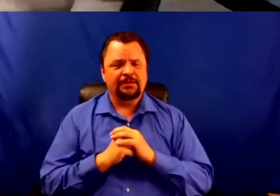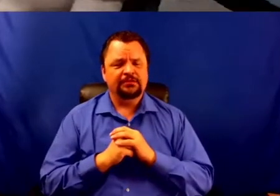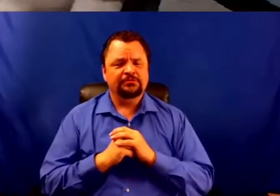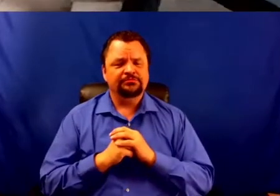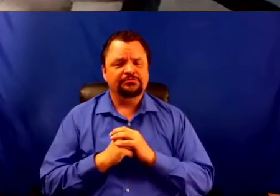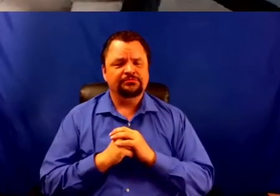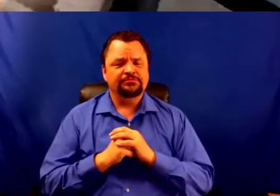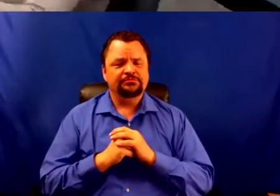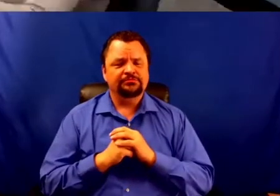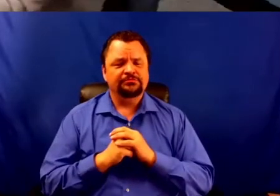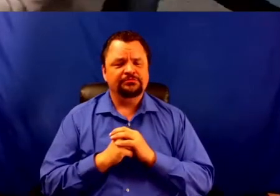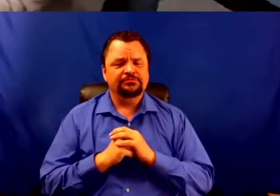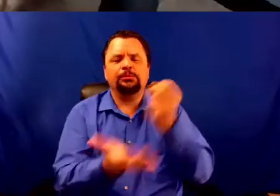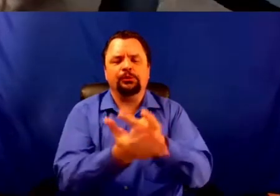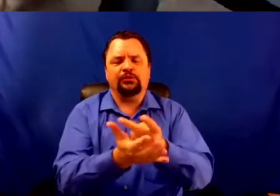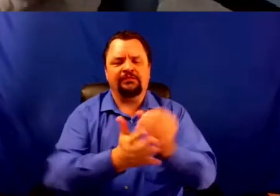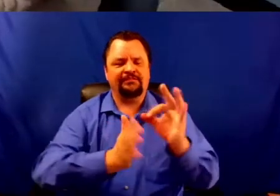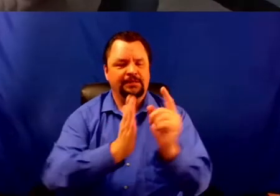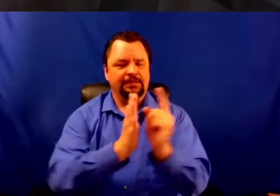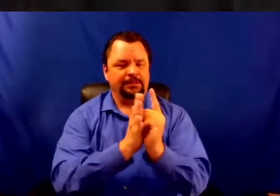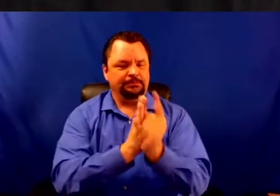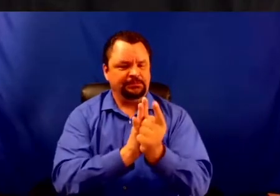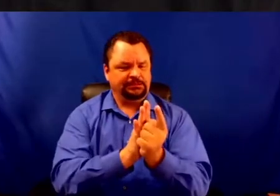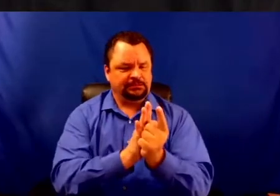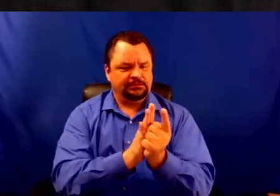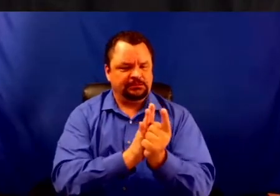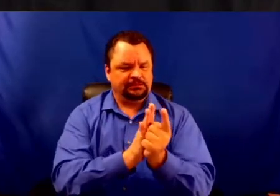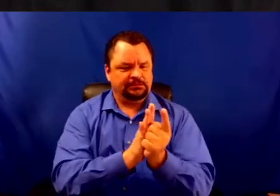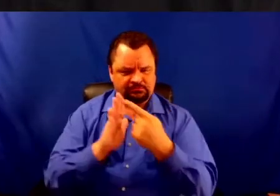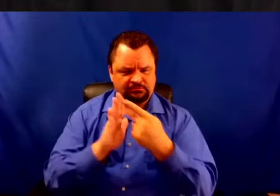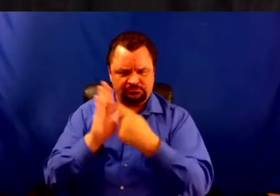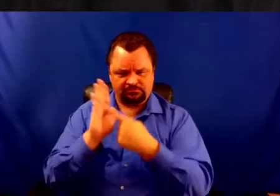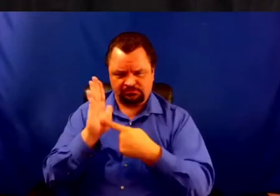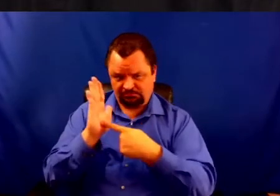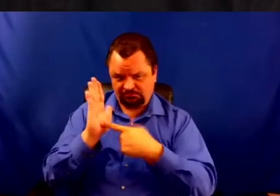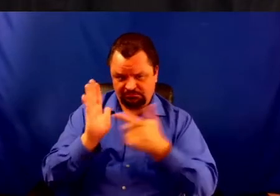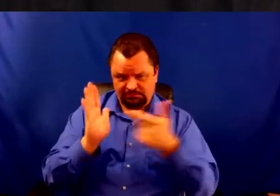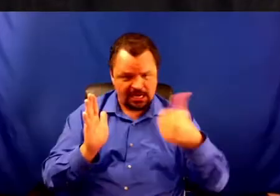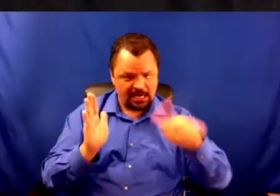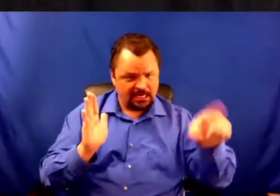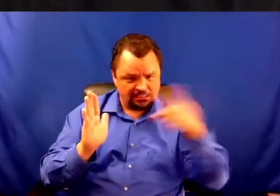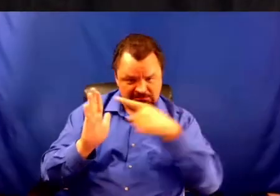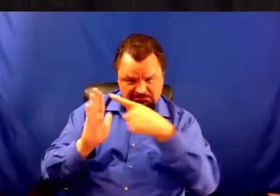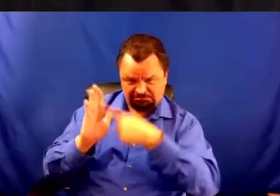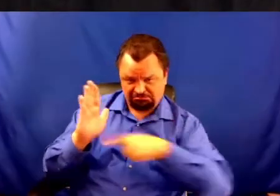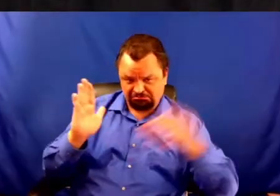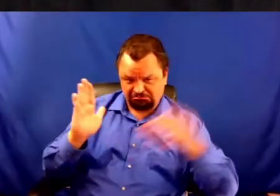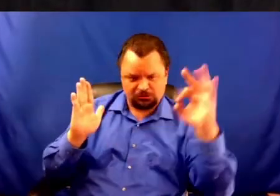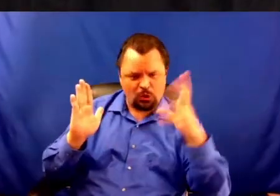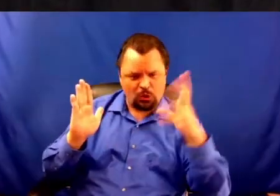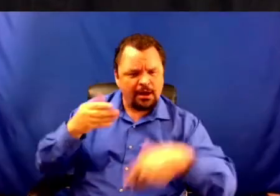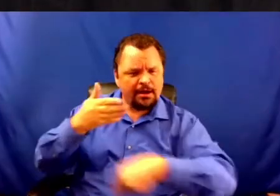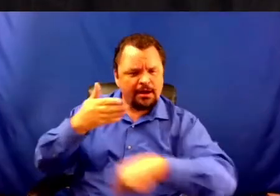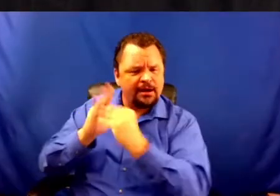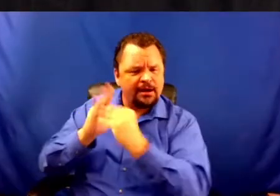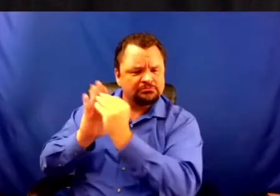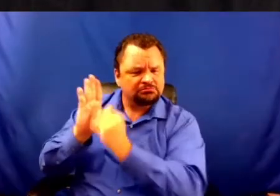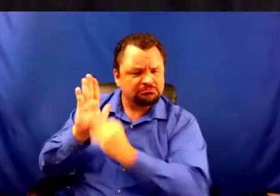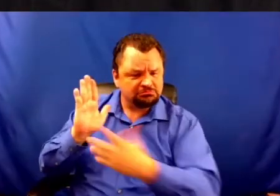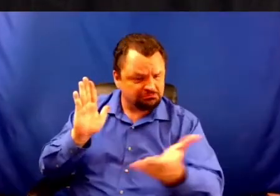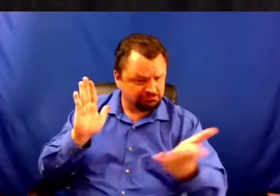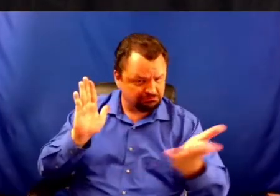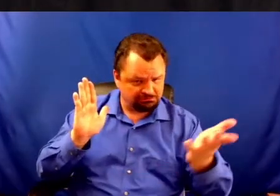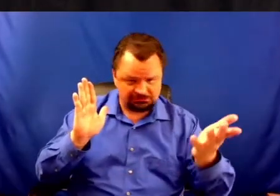board members you have in front of you. And any additions, corrections? Otherwise, I'll entertain a motion to approve the